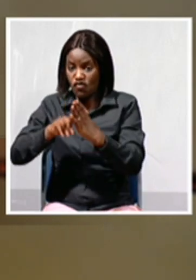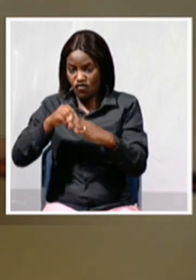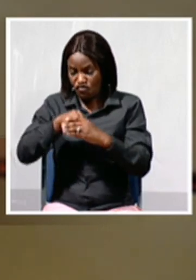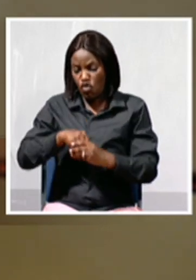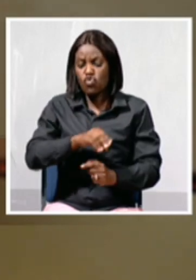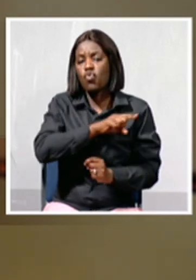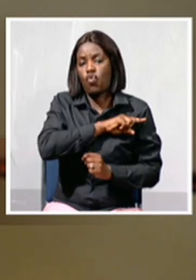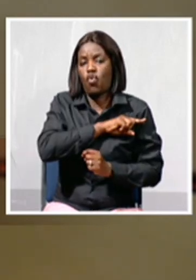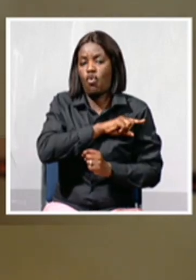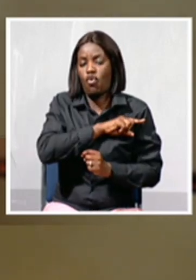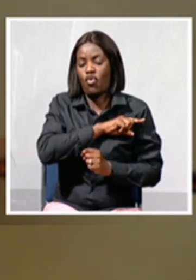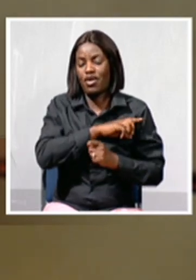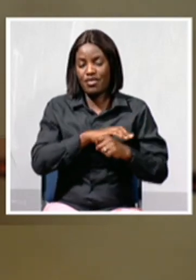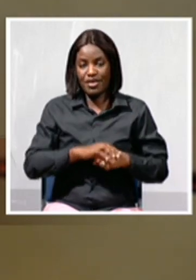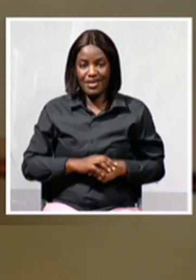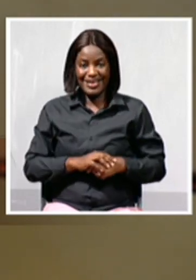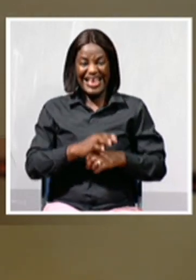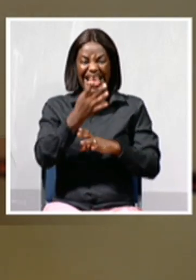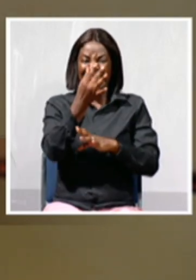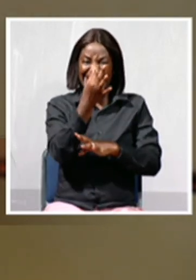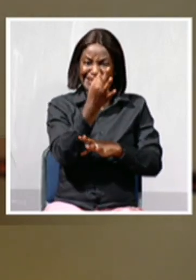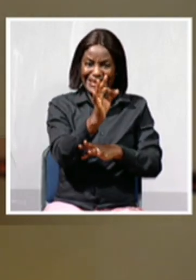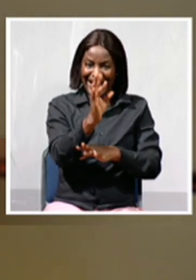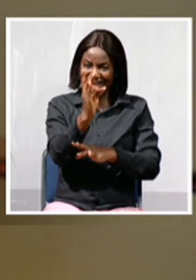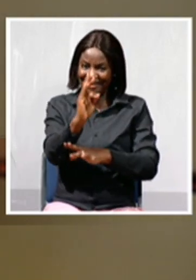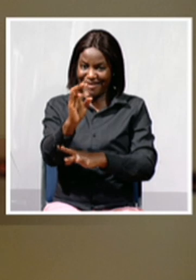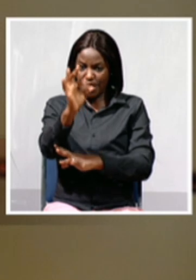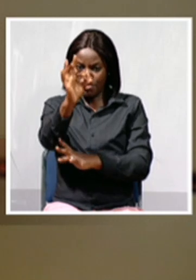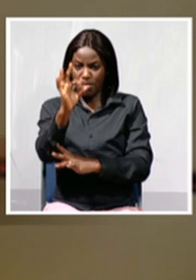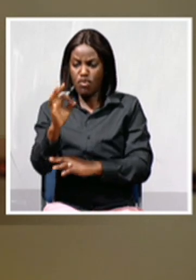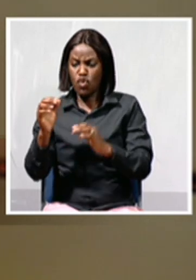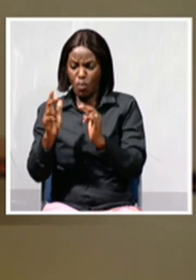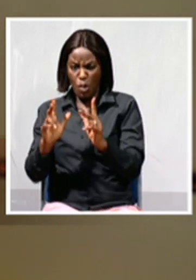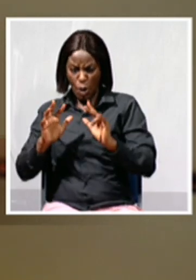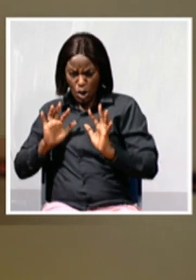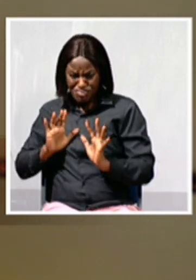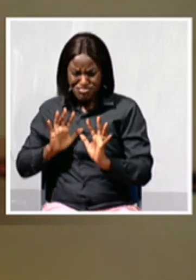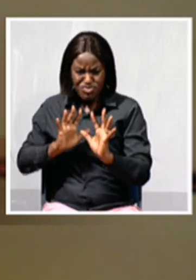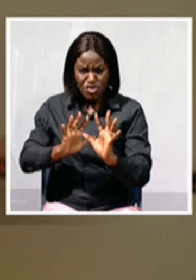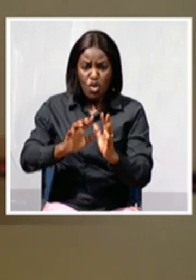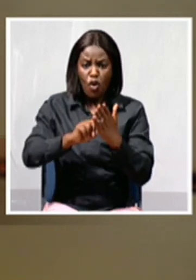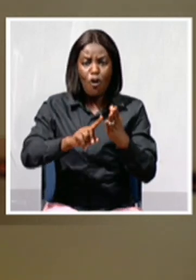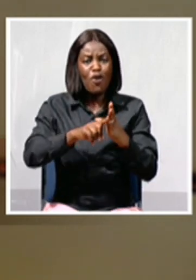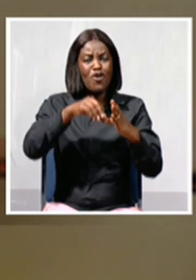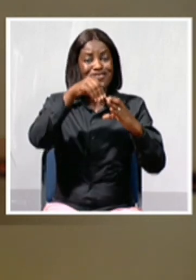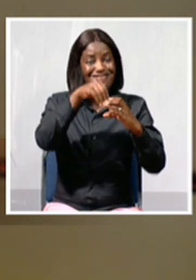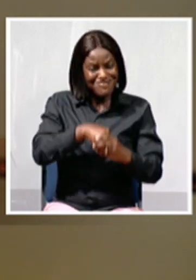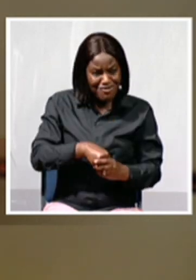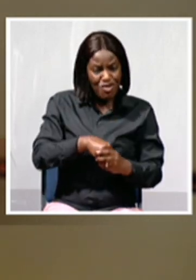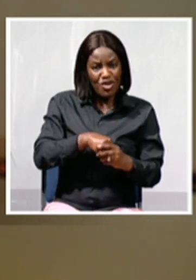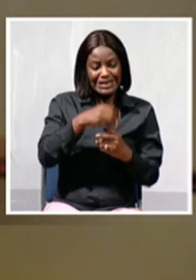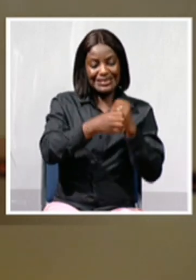had a voter turnout of 97%. Now, you are 34 years